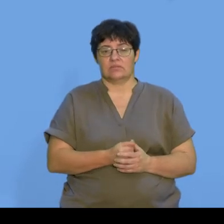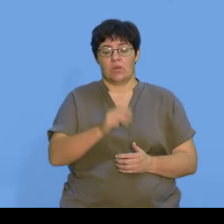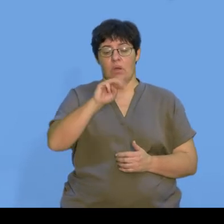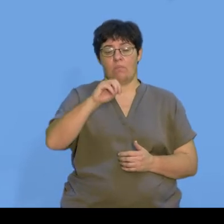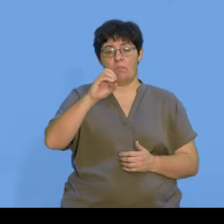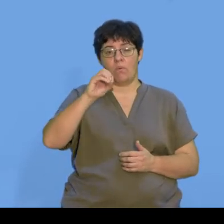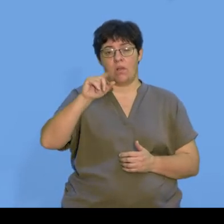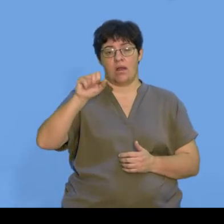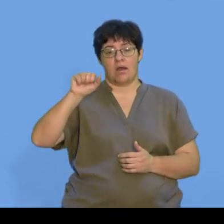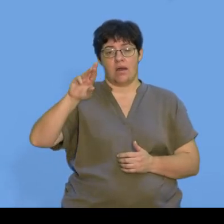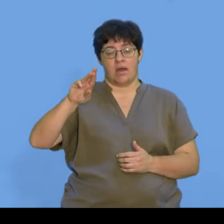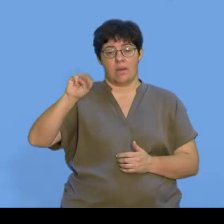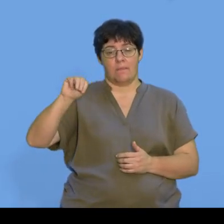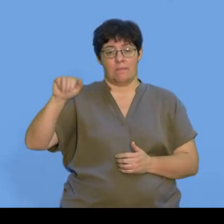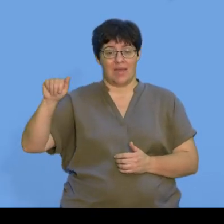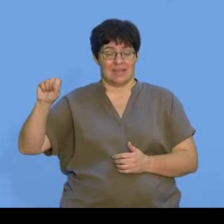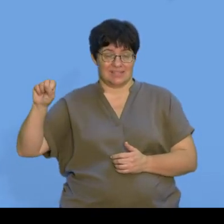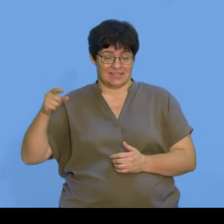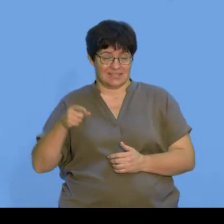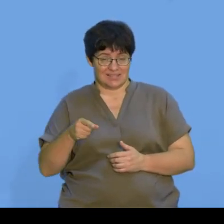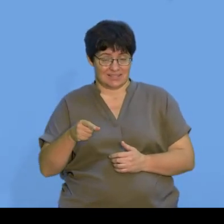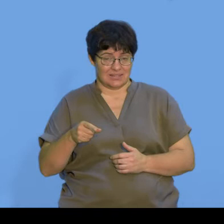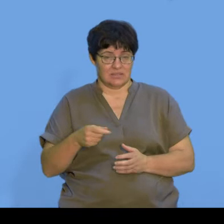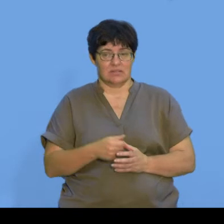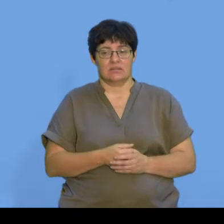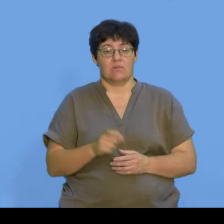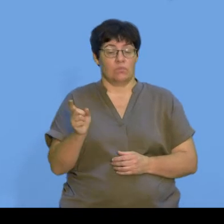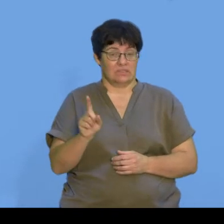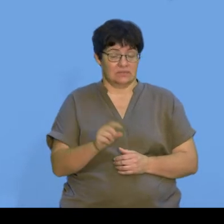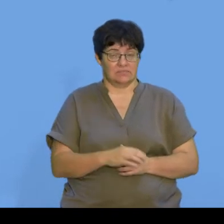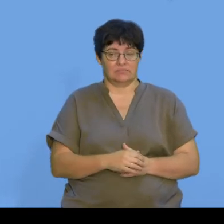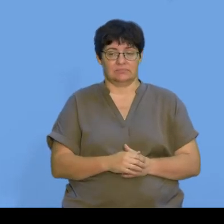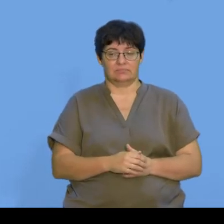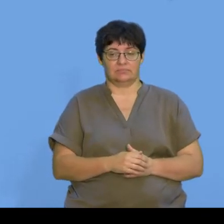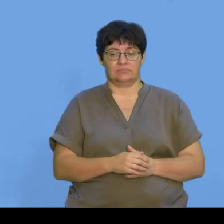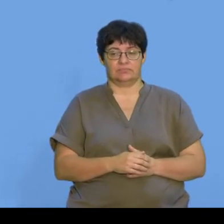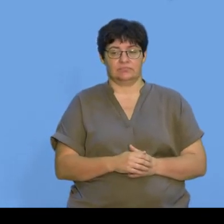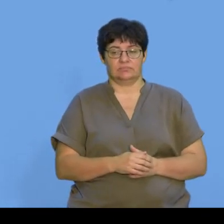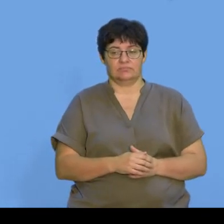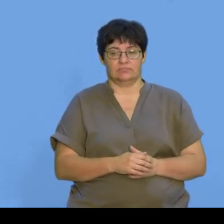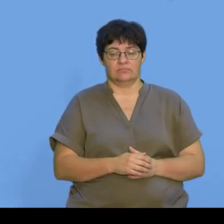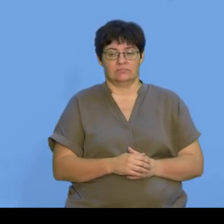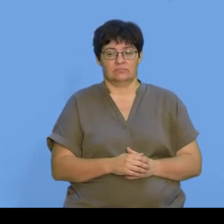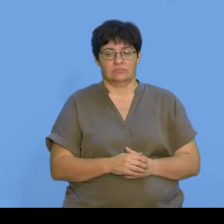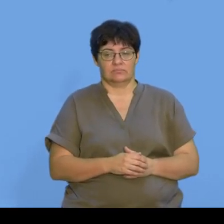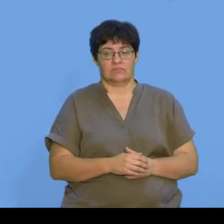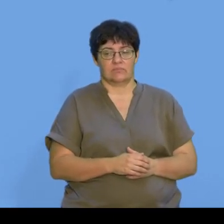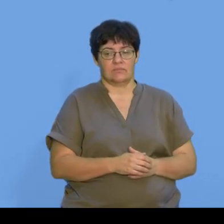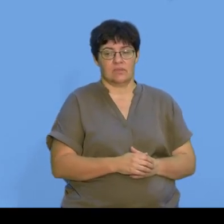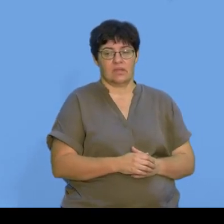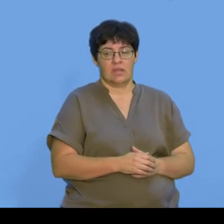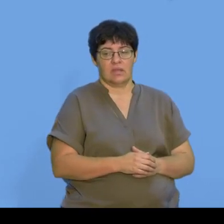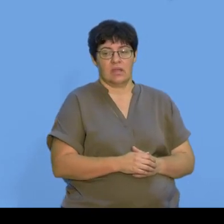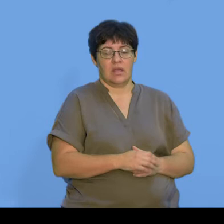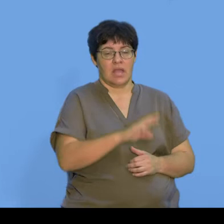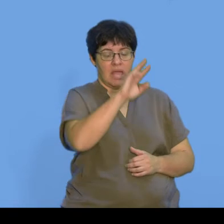water of crystallization in this case, so it's going to be a molar mass of the 5,